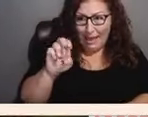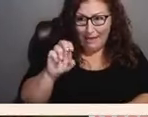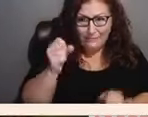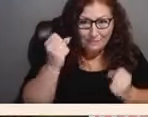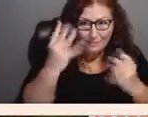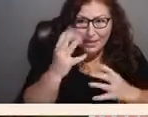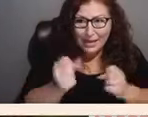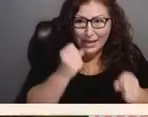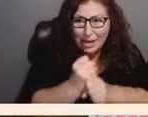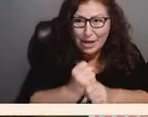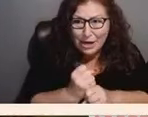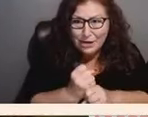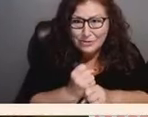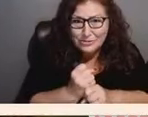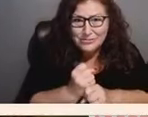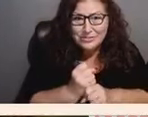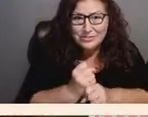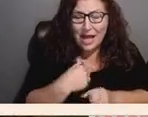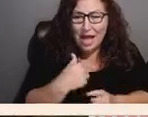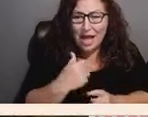of help raising children,